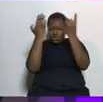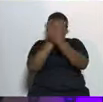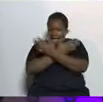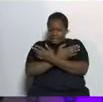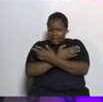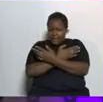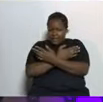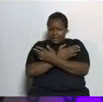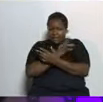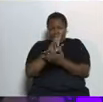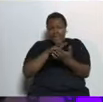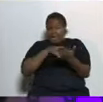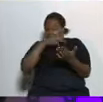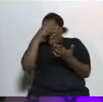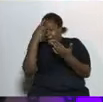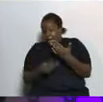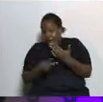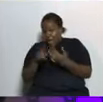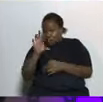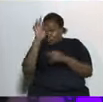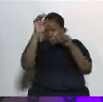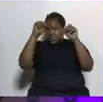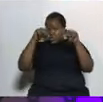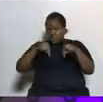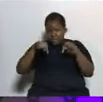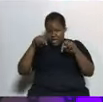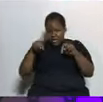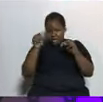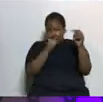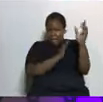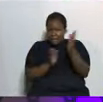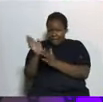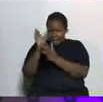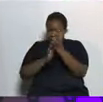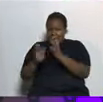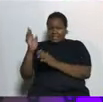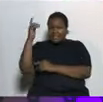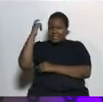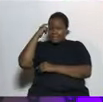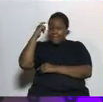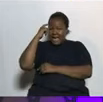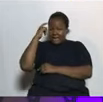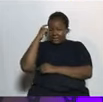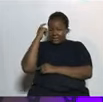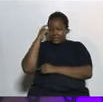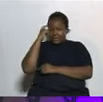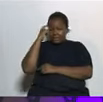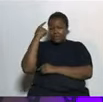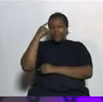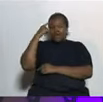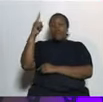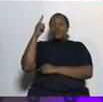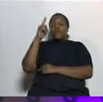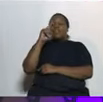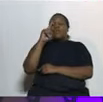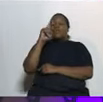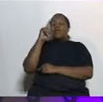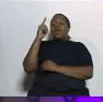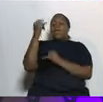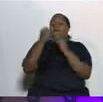the failure to choose today prepares the mind for the Antichrist